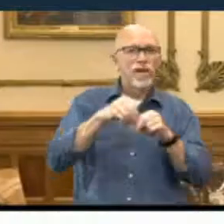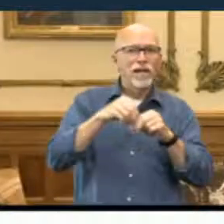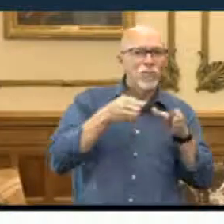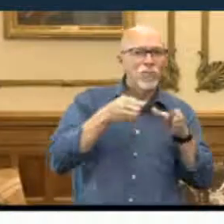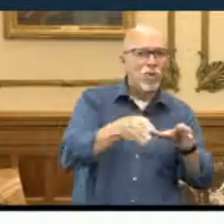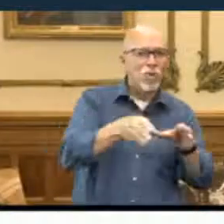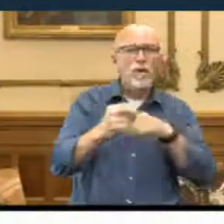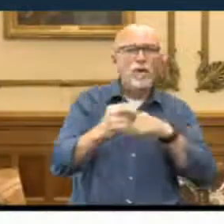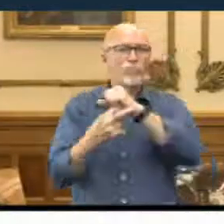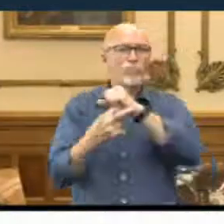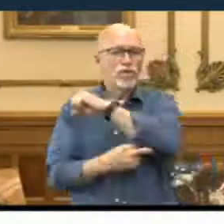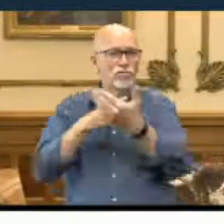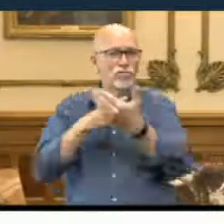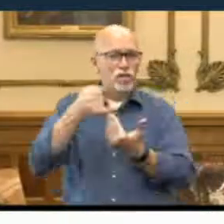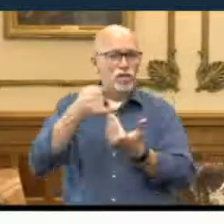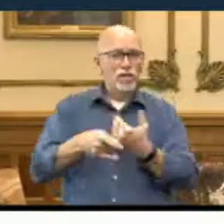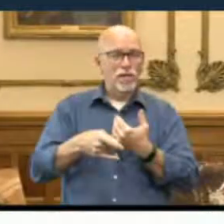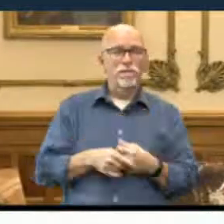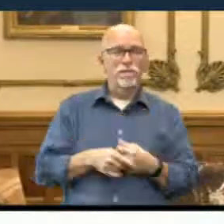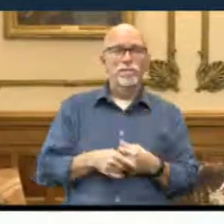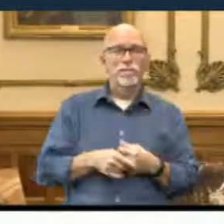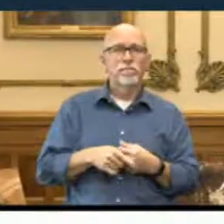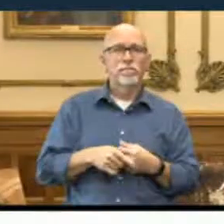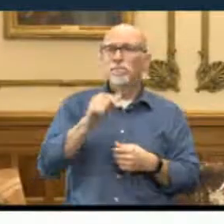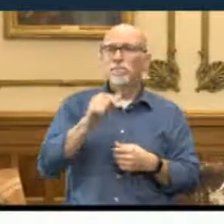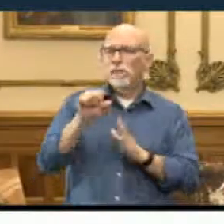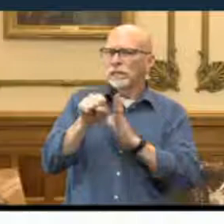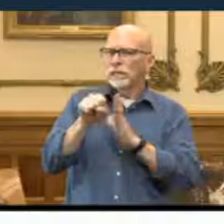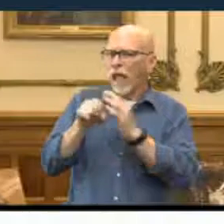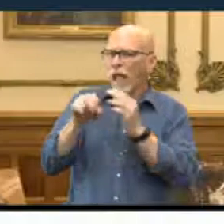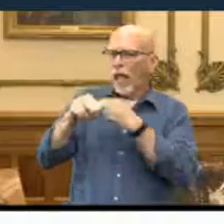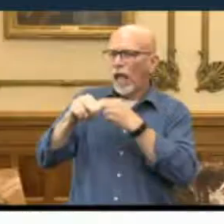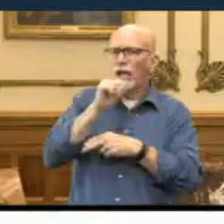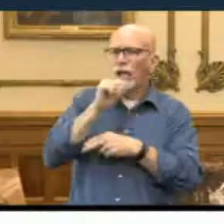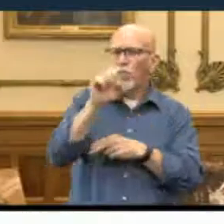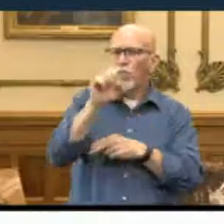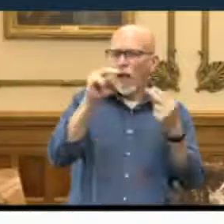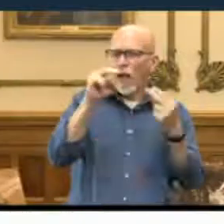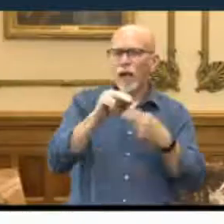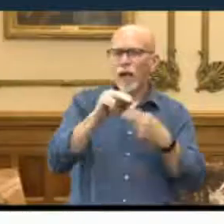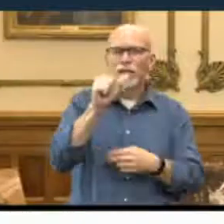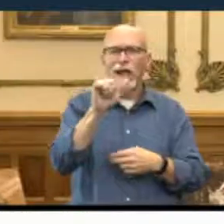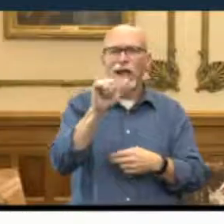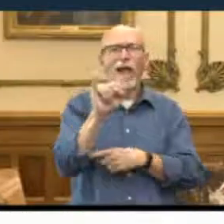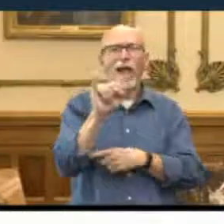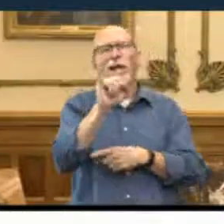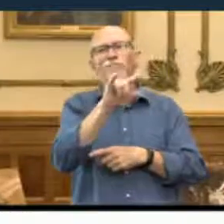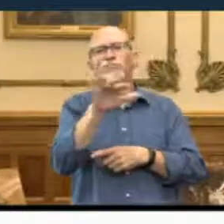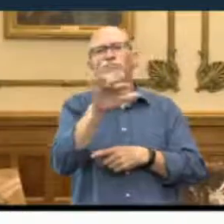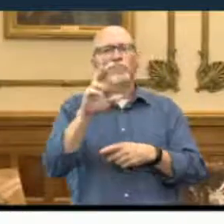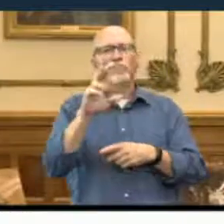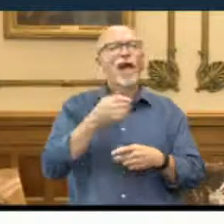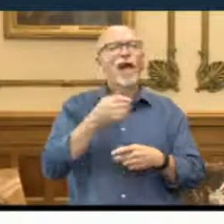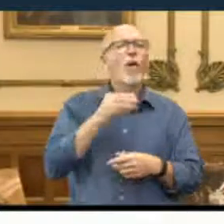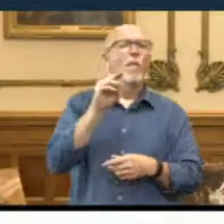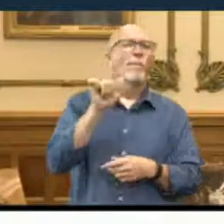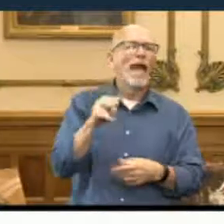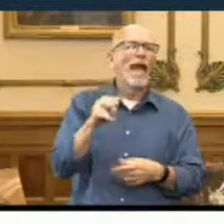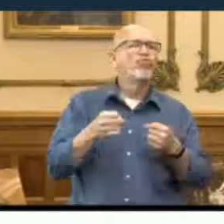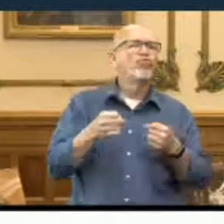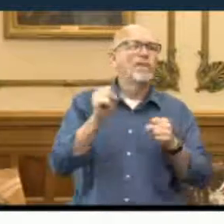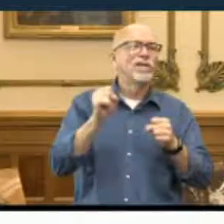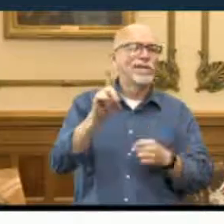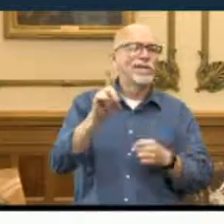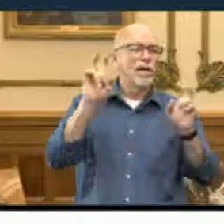projects. These are not state highways. These are not U.S. highways. These are not interstates. These are strictly, I call it our Main Street Indiana program, and